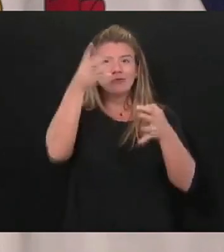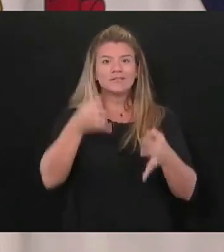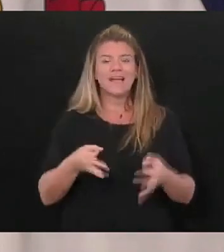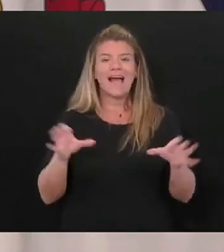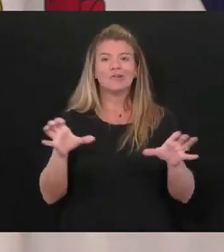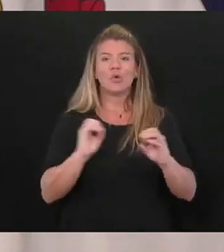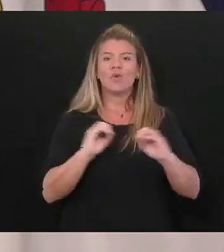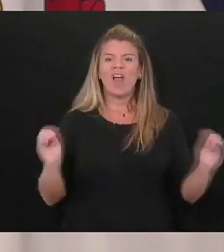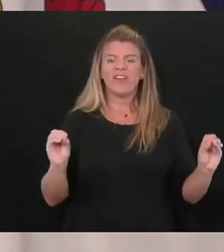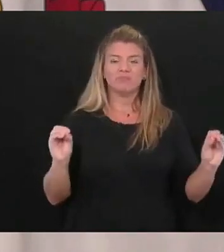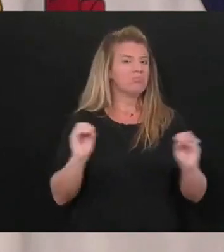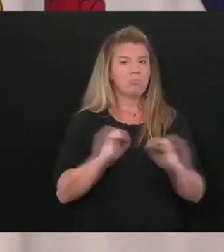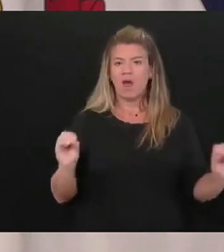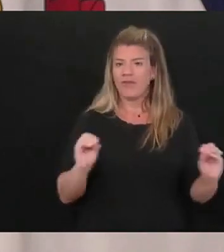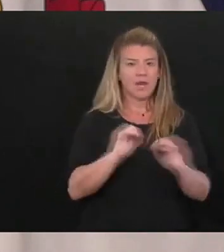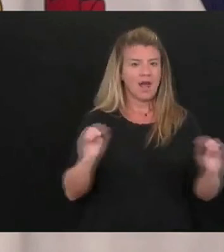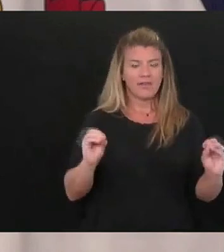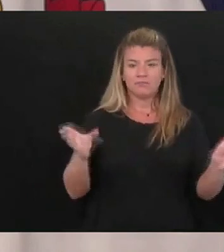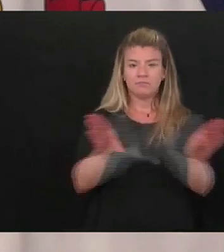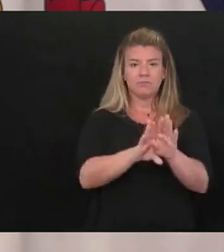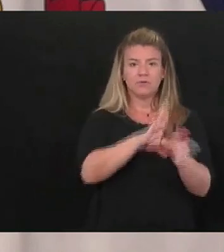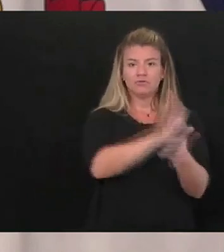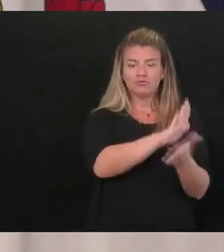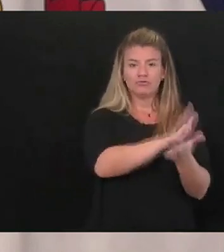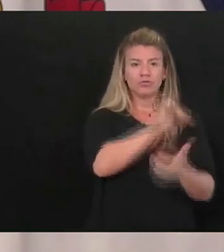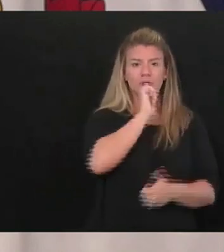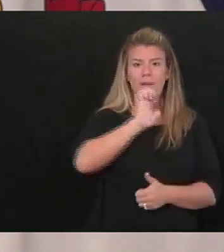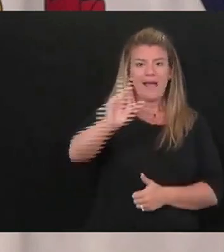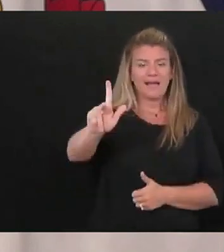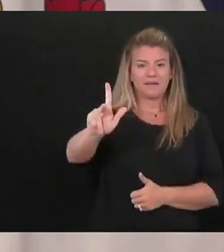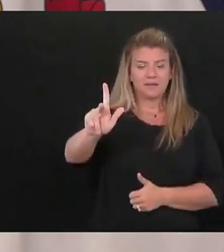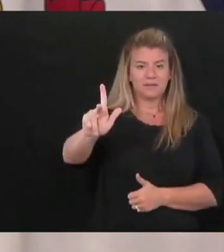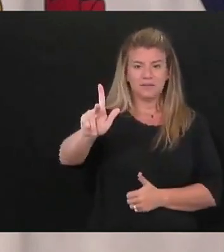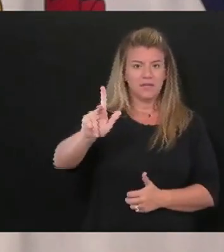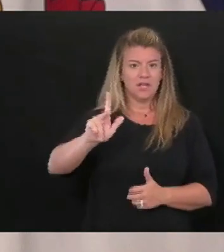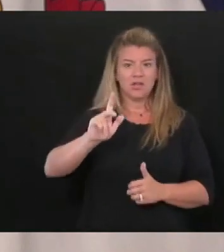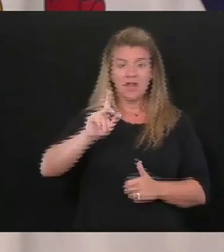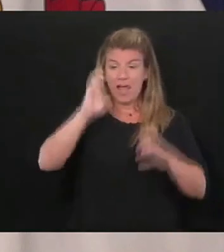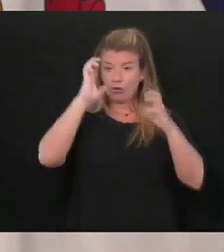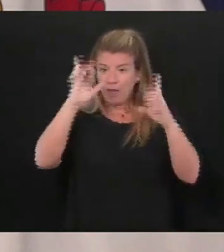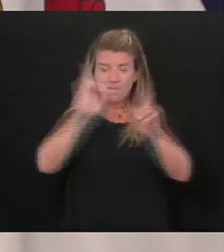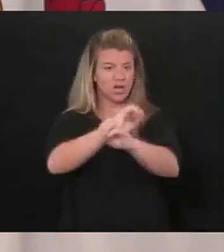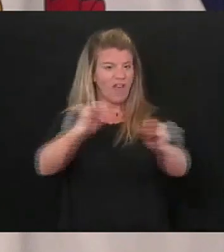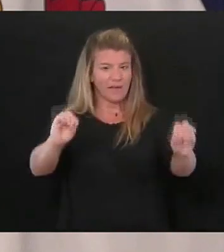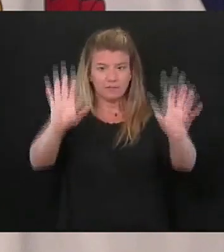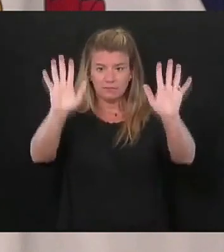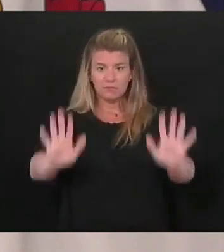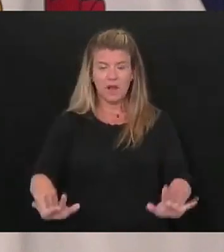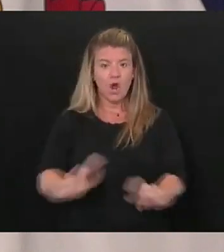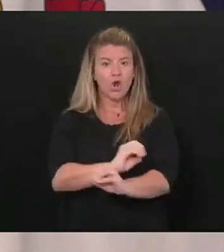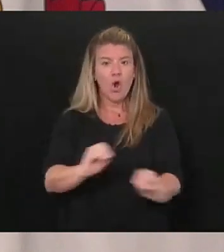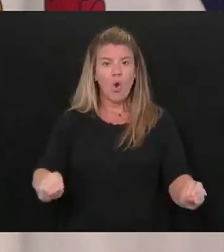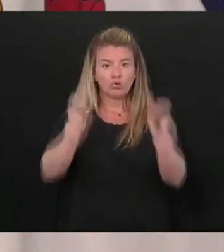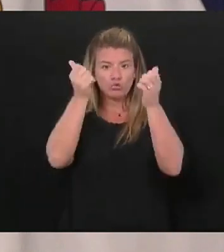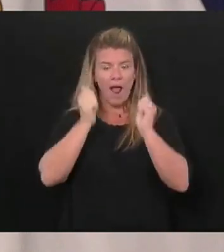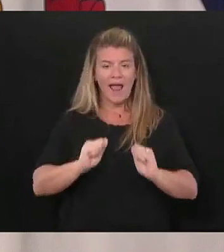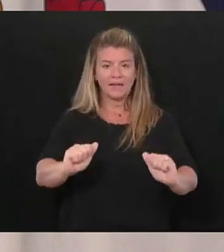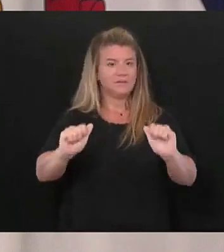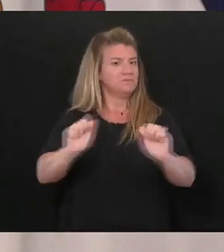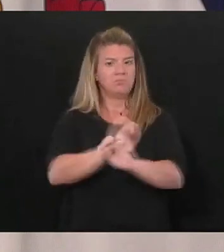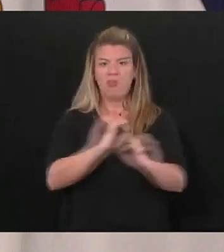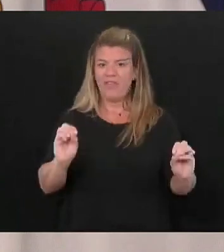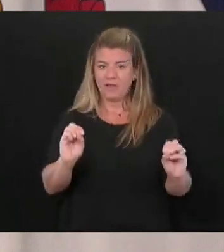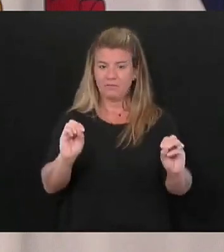anything. Let's just don't go back to school and whatever. Let's don't educate. Let's don't try to do what